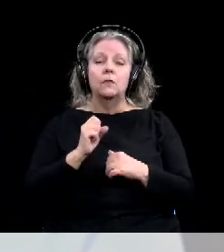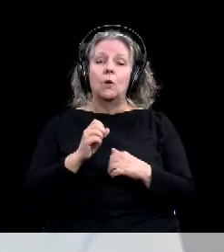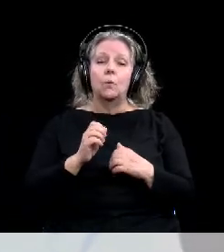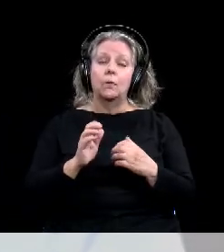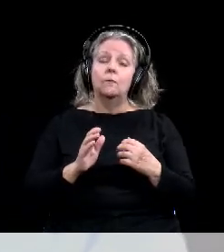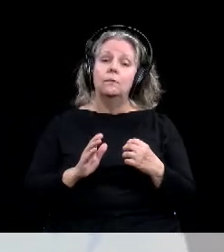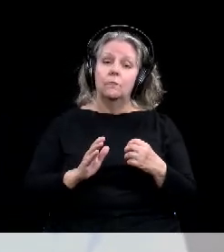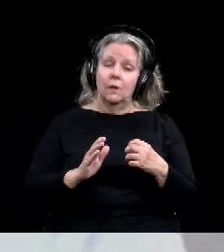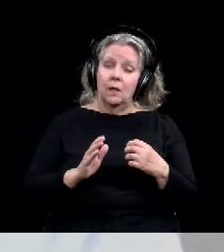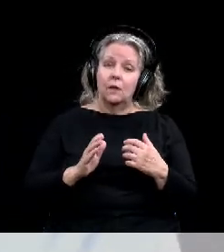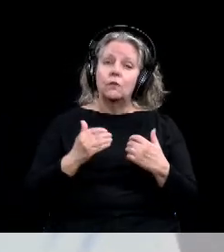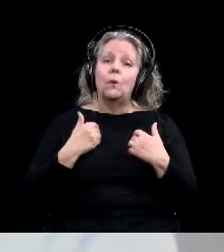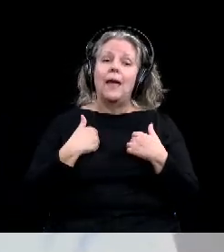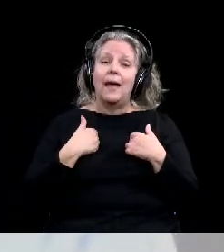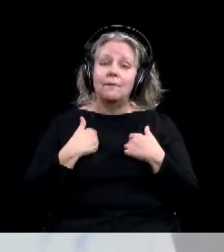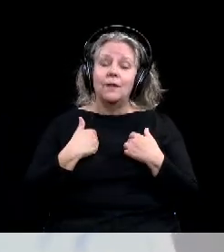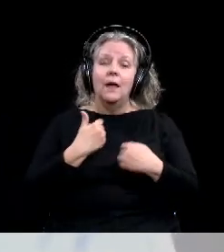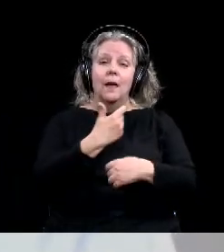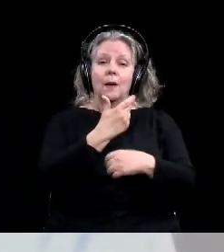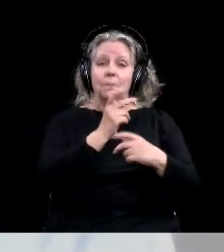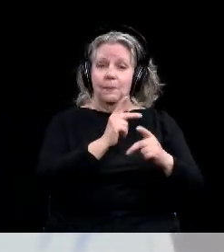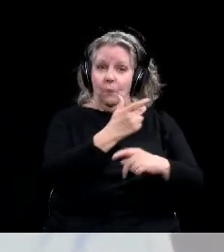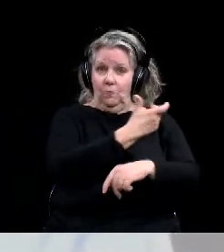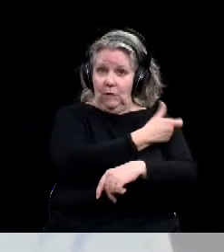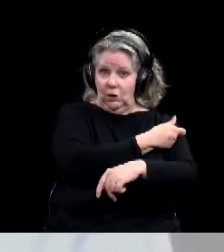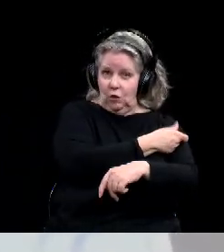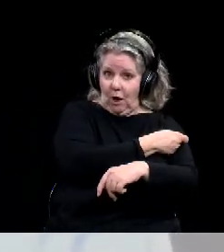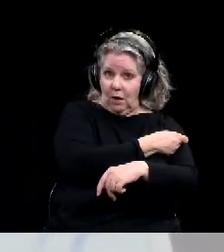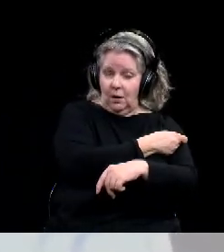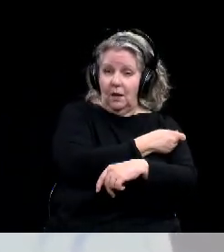will see the numbers begin to